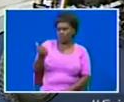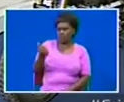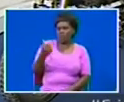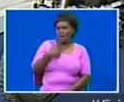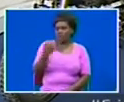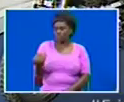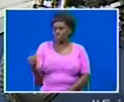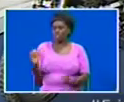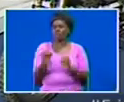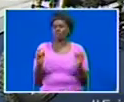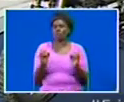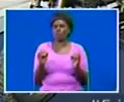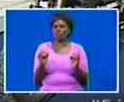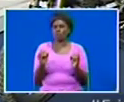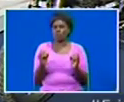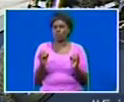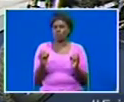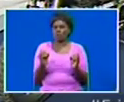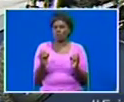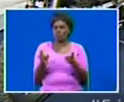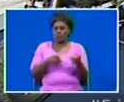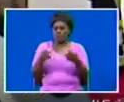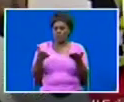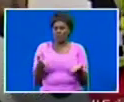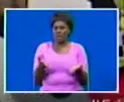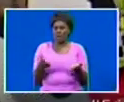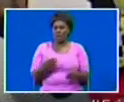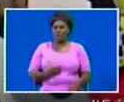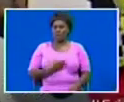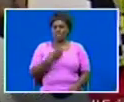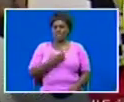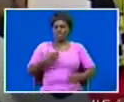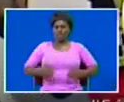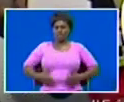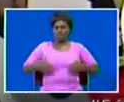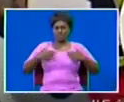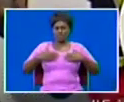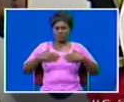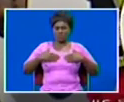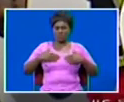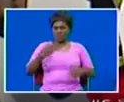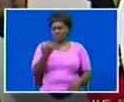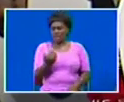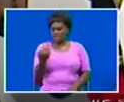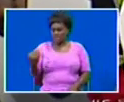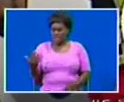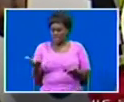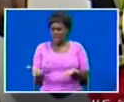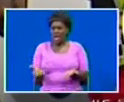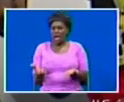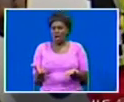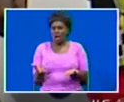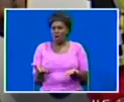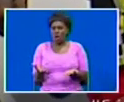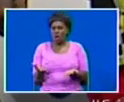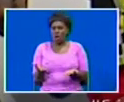have students. In this particular trip, we are riding to visit physically every single student that is currently in the